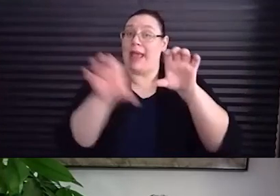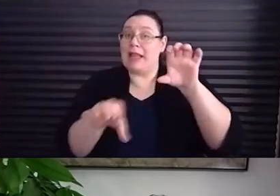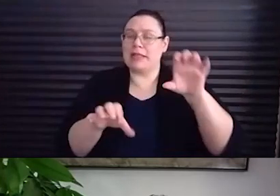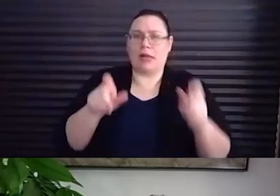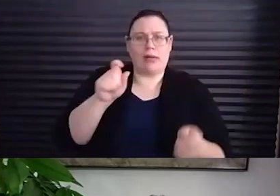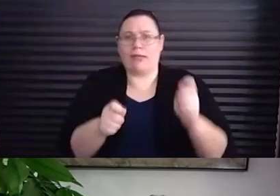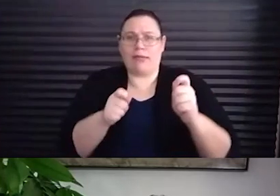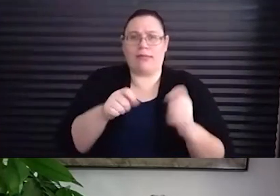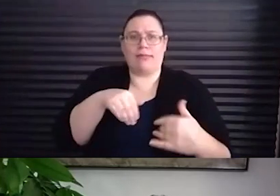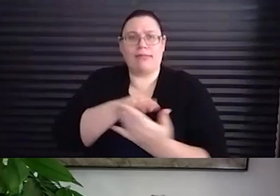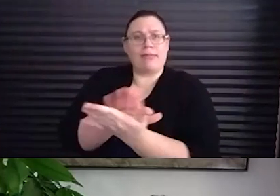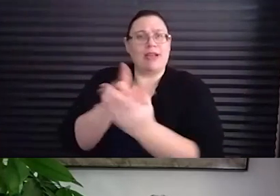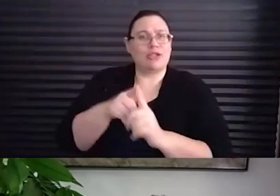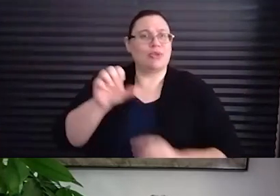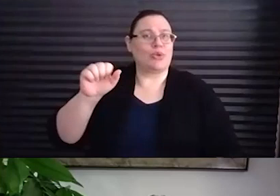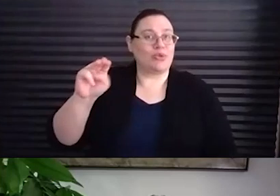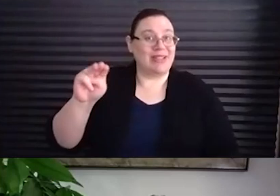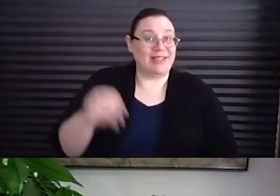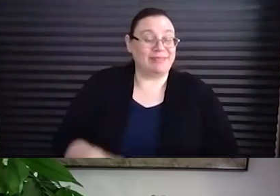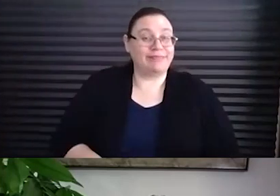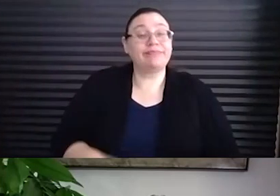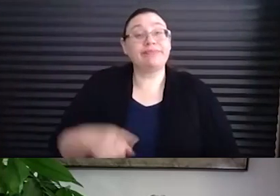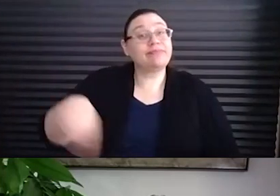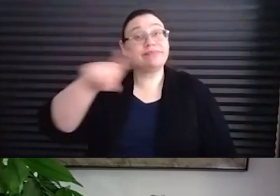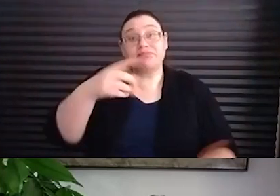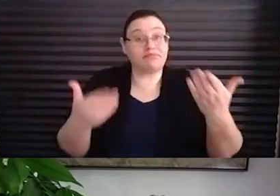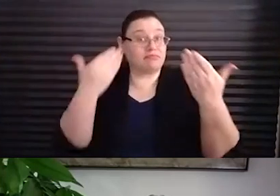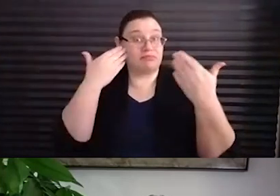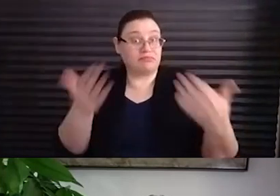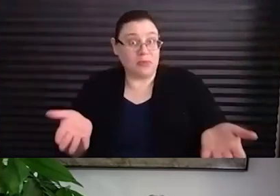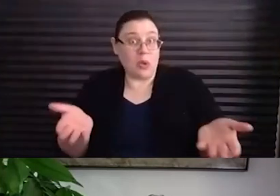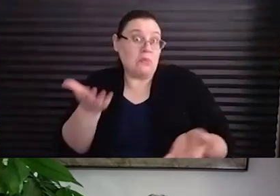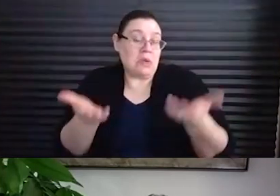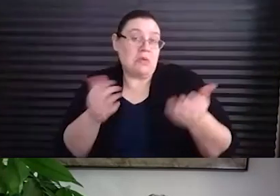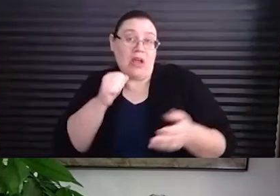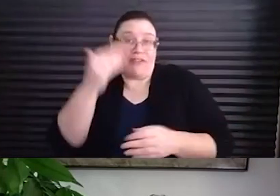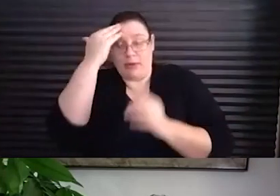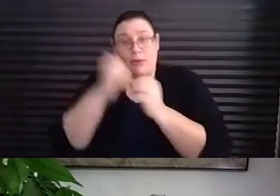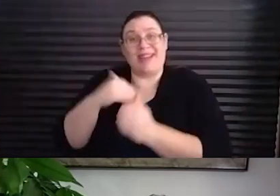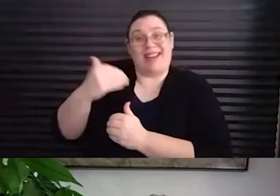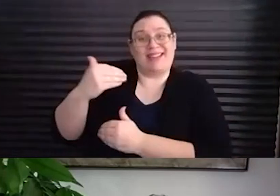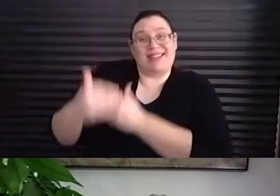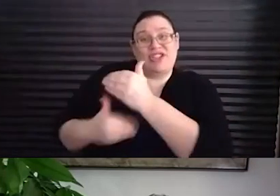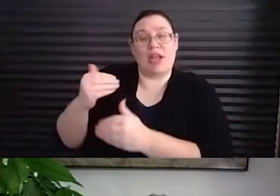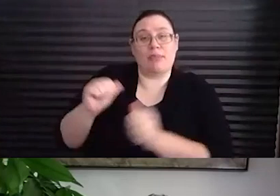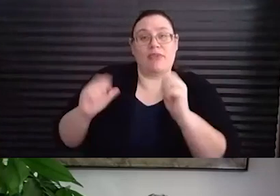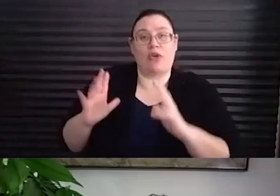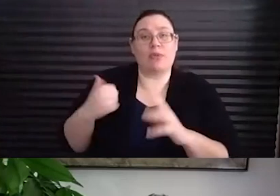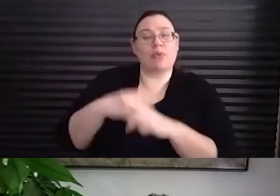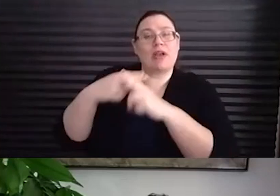own approach to social media. For those of you who may not know already or be familiar with Next Gen Performers, or what we refer to